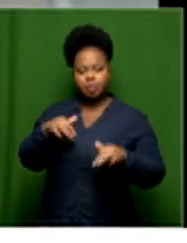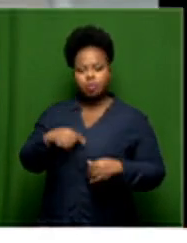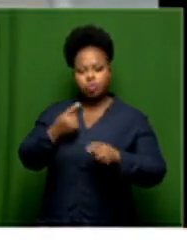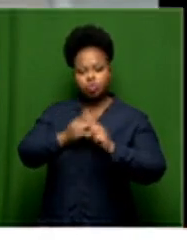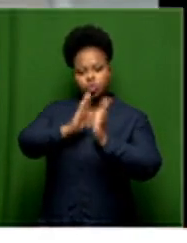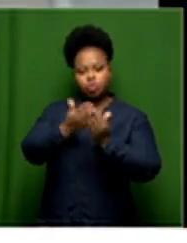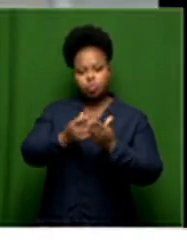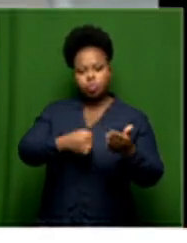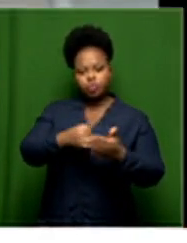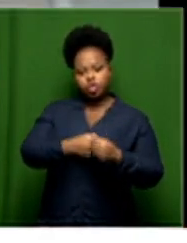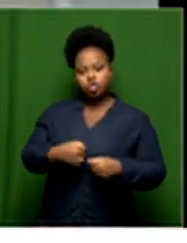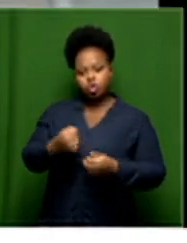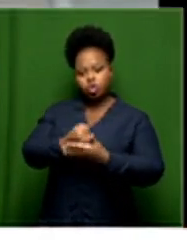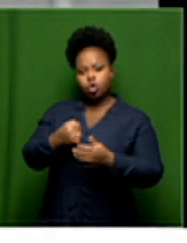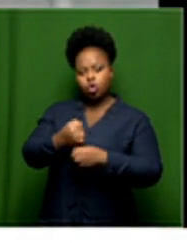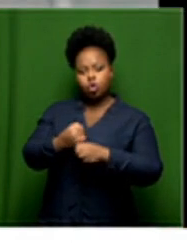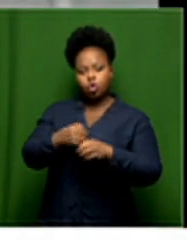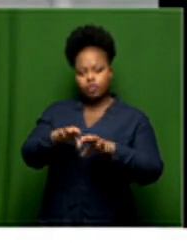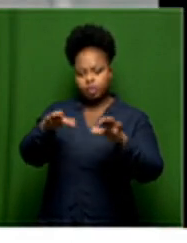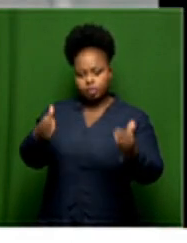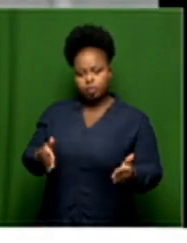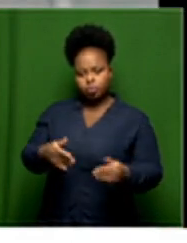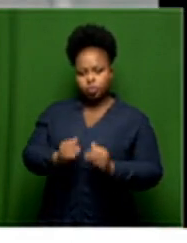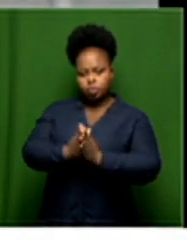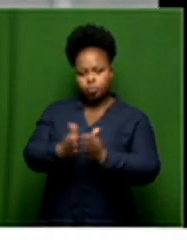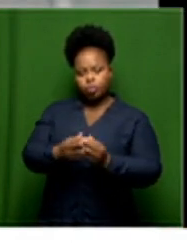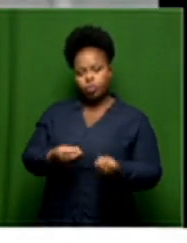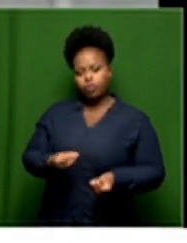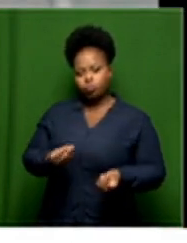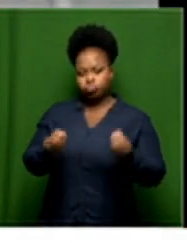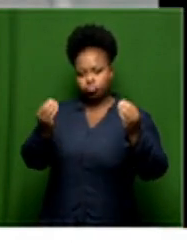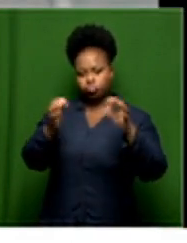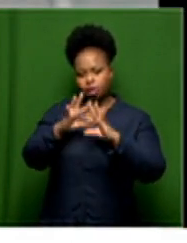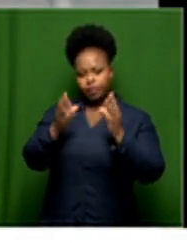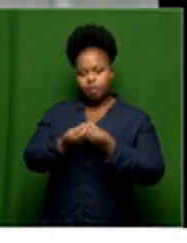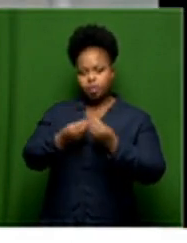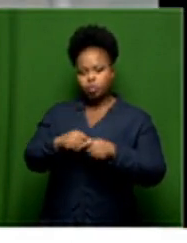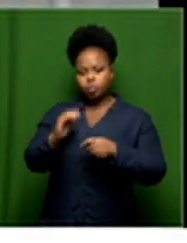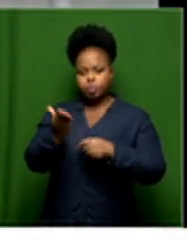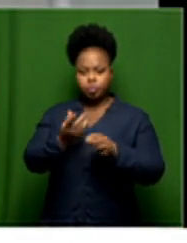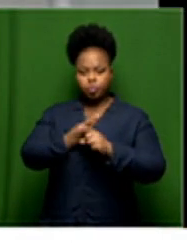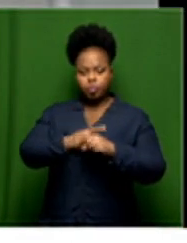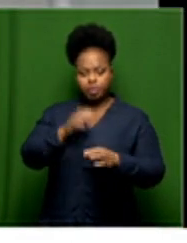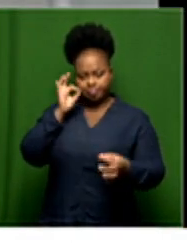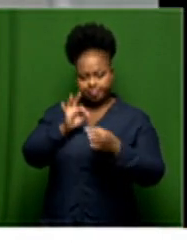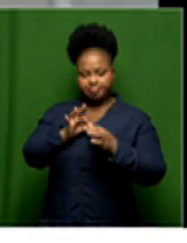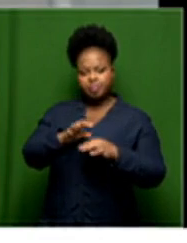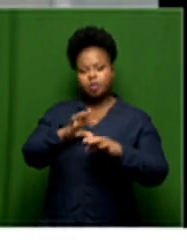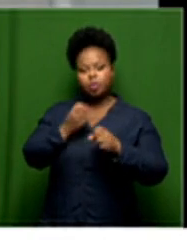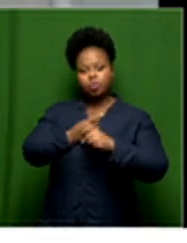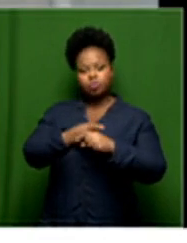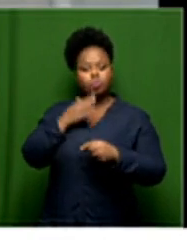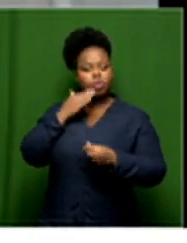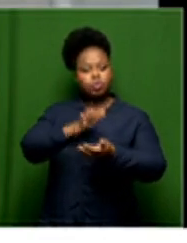as a cookbook, but also as a coffee table book. I mean, it's really a piece of art in itself, quite weighty. We were pedantic about